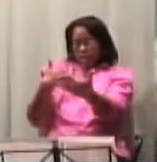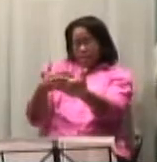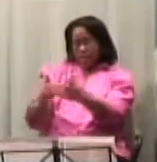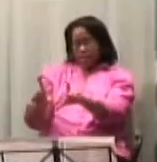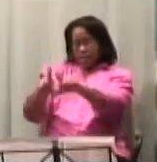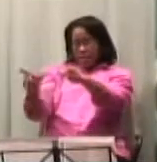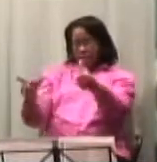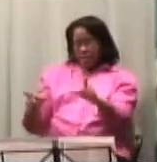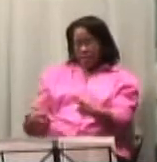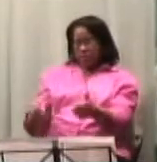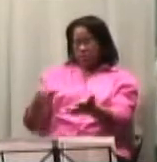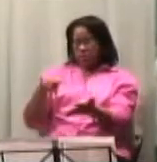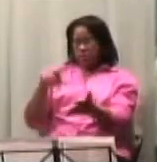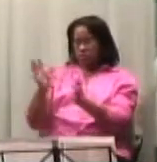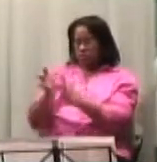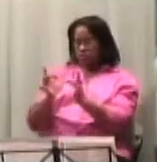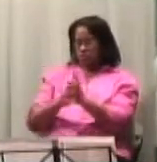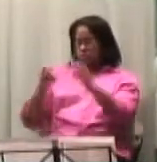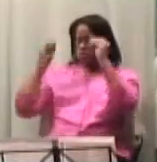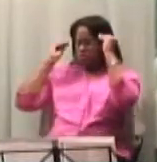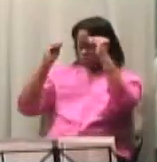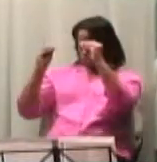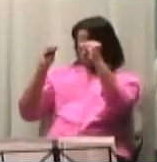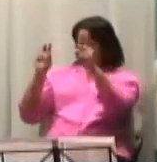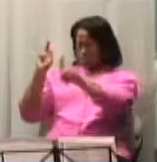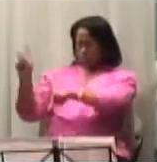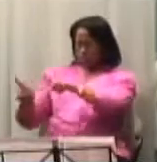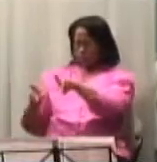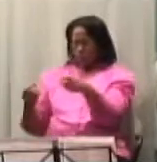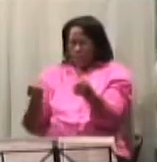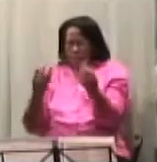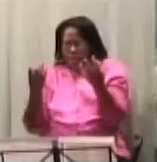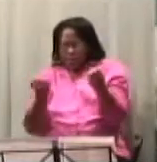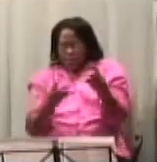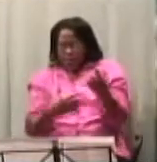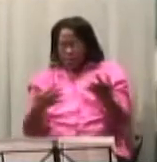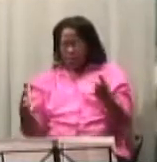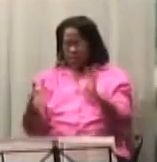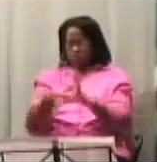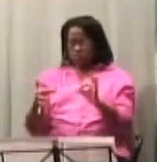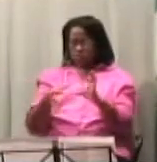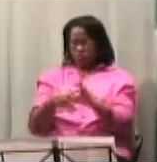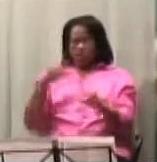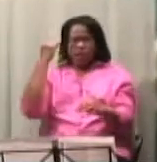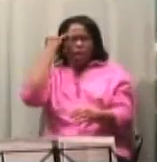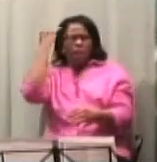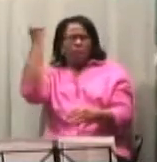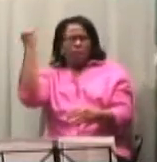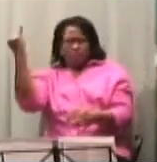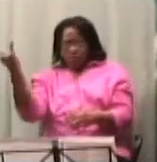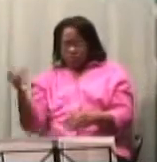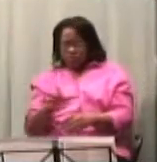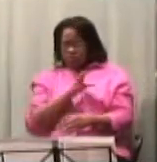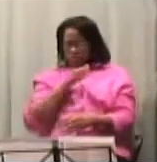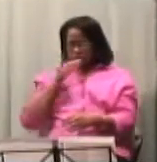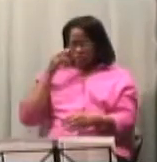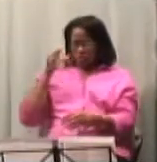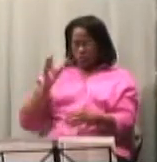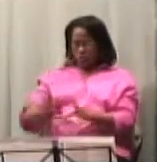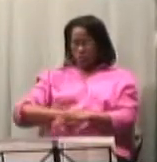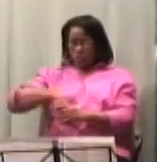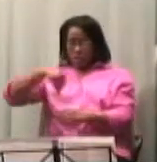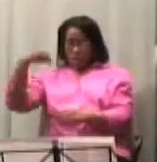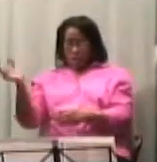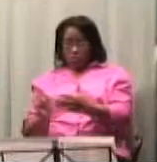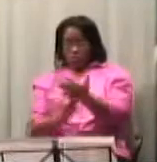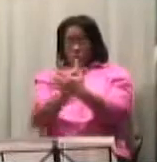and he told them many things in parables. He said, imagine a sower going out to